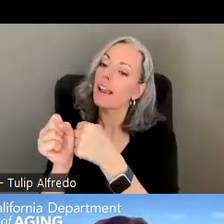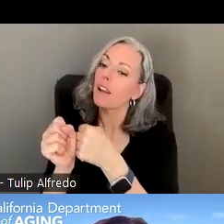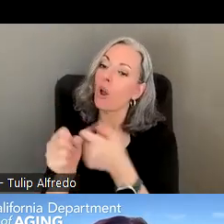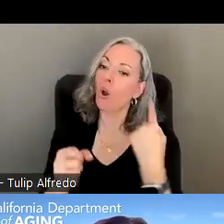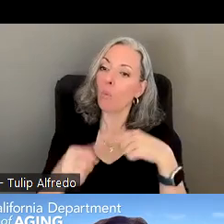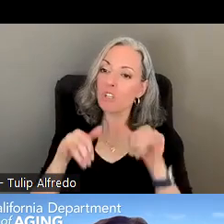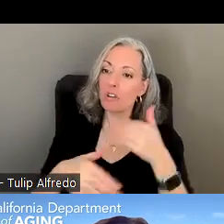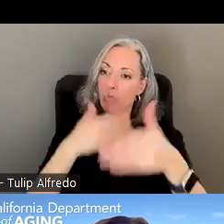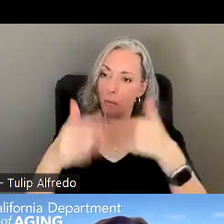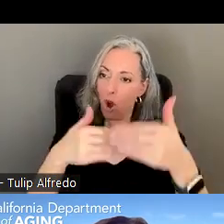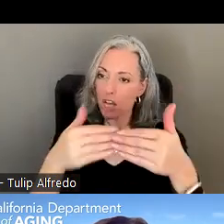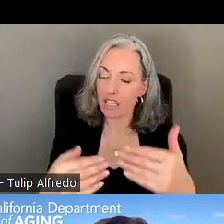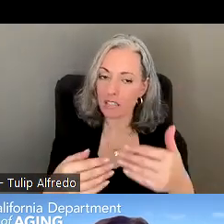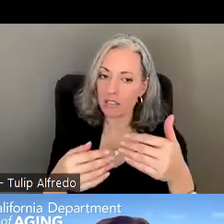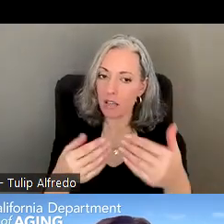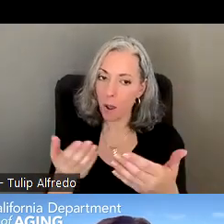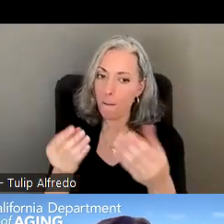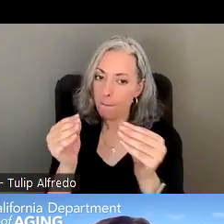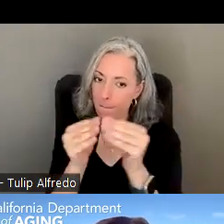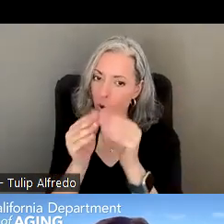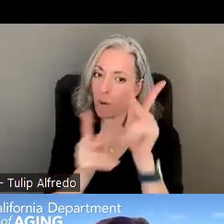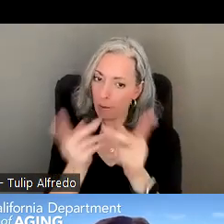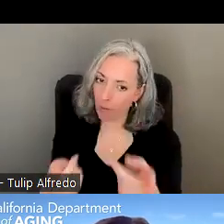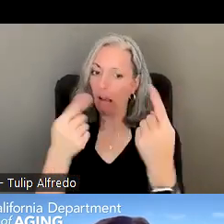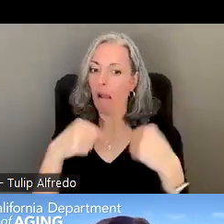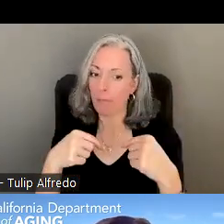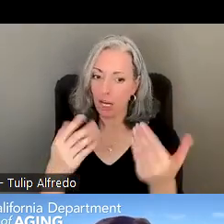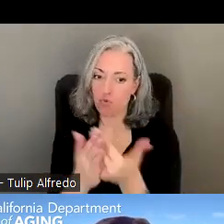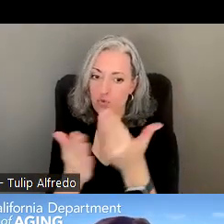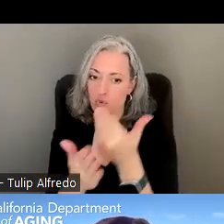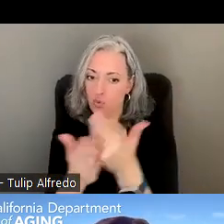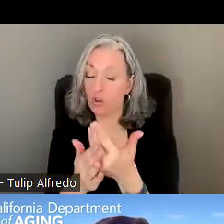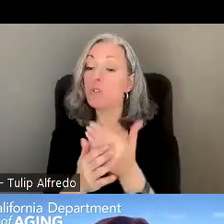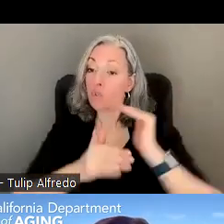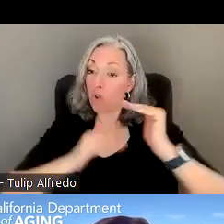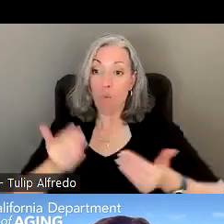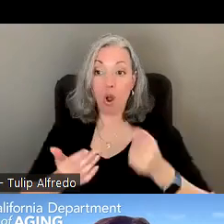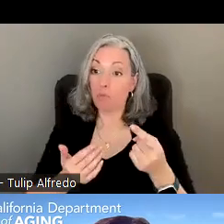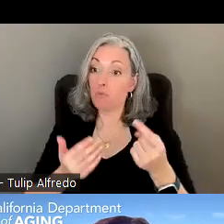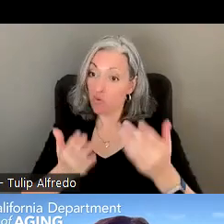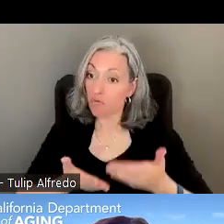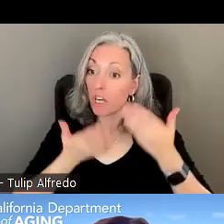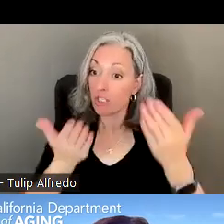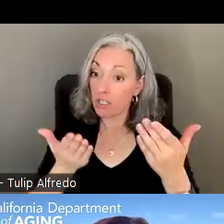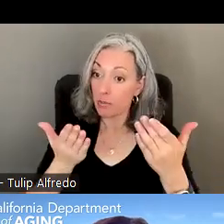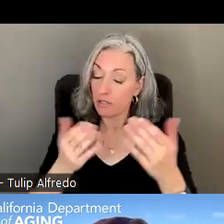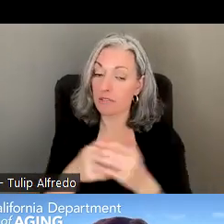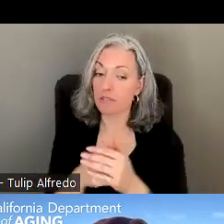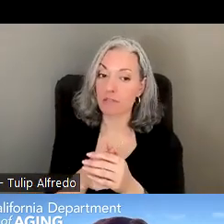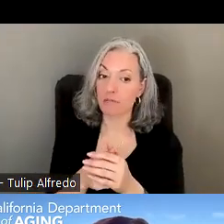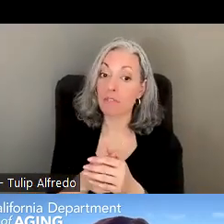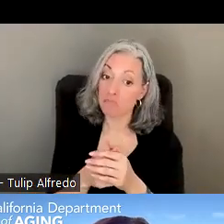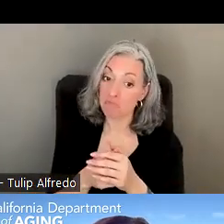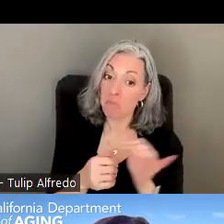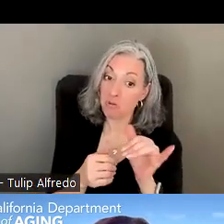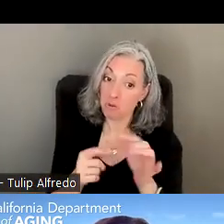of bringing on new members. And so I just welcome any of your recommendations as we move forward, especially in the realm of